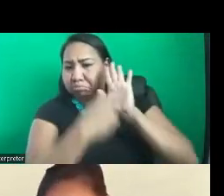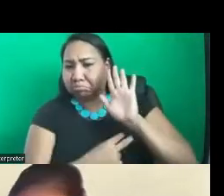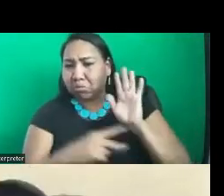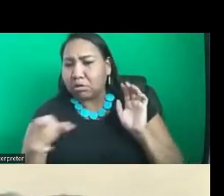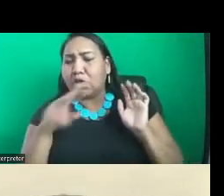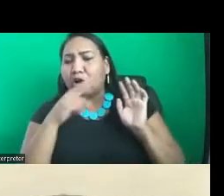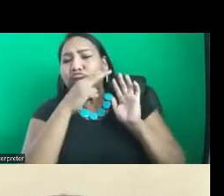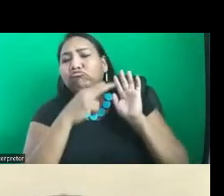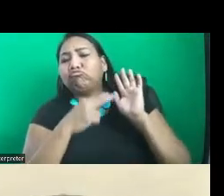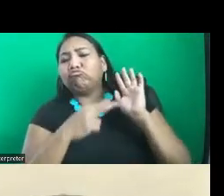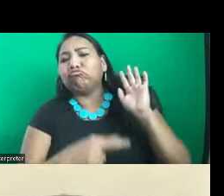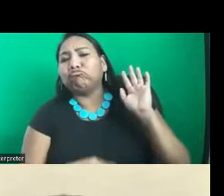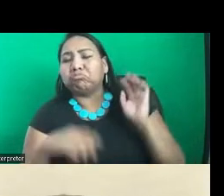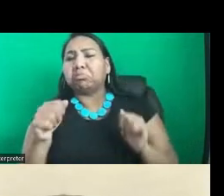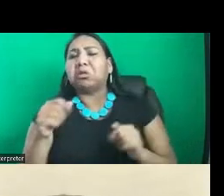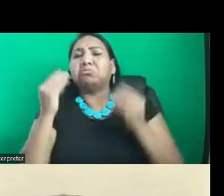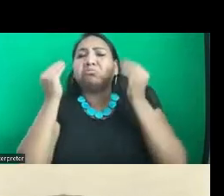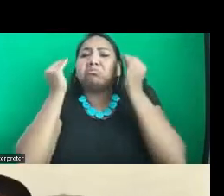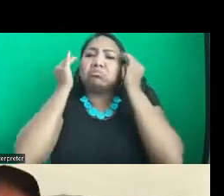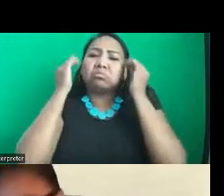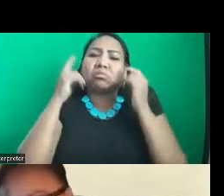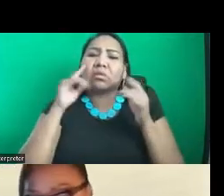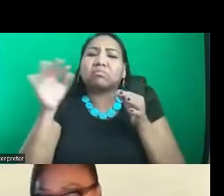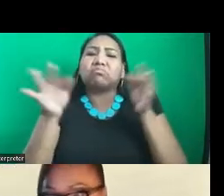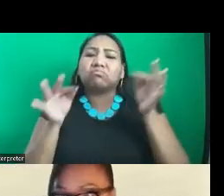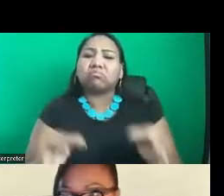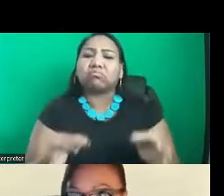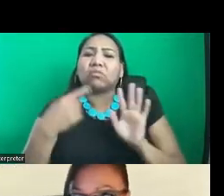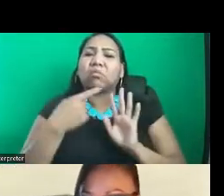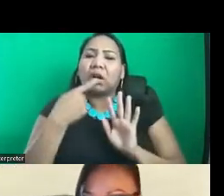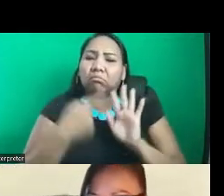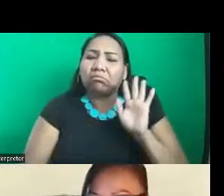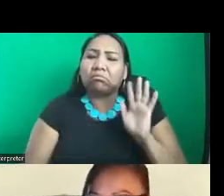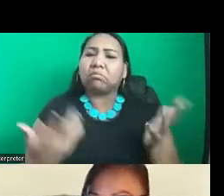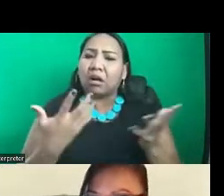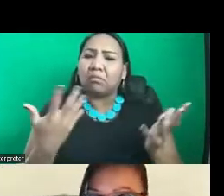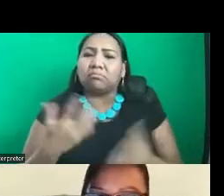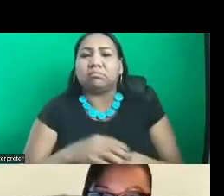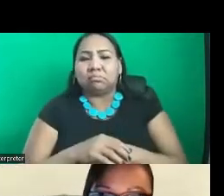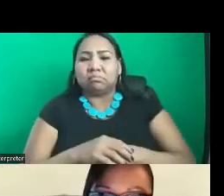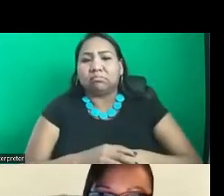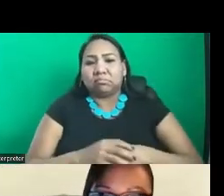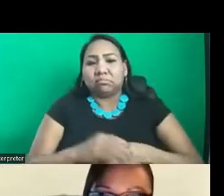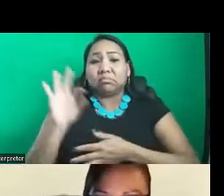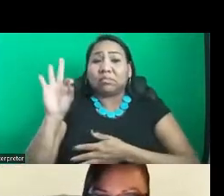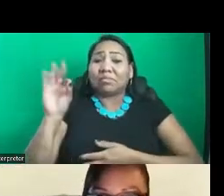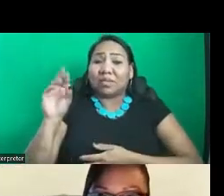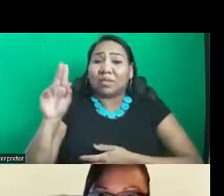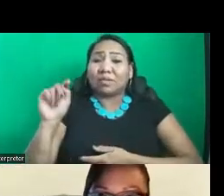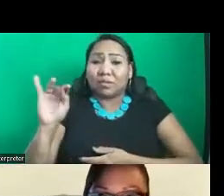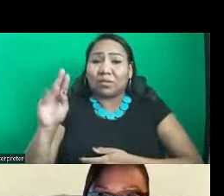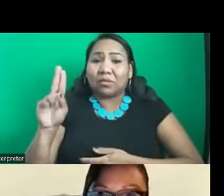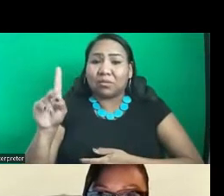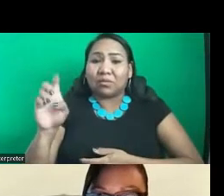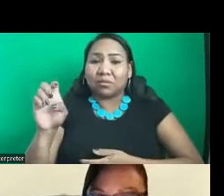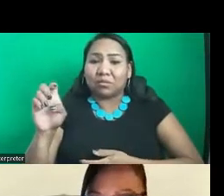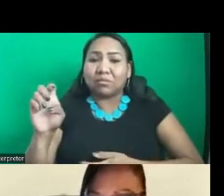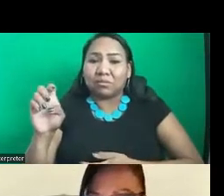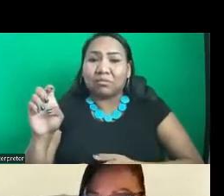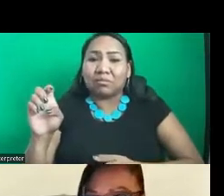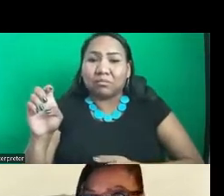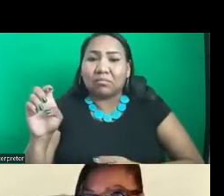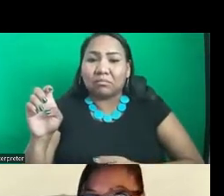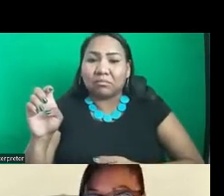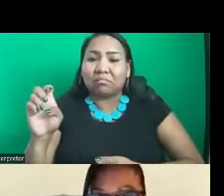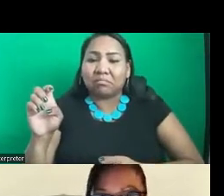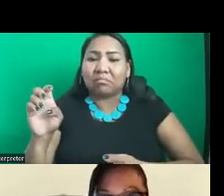the definitions. But fortitude is one, and these are all 7 directions. The 4